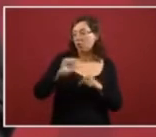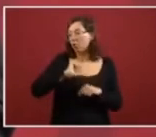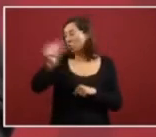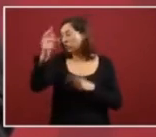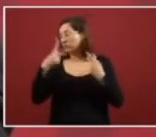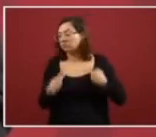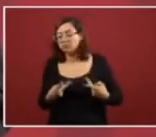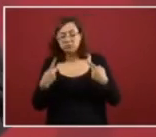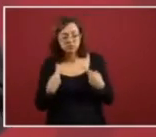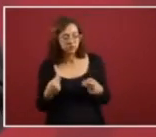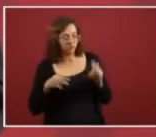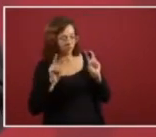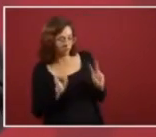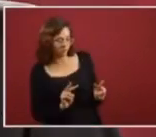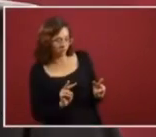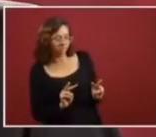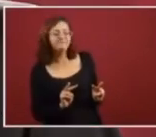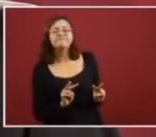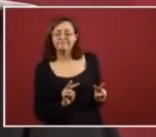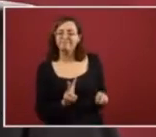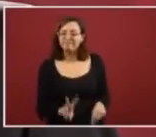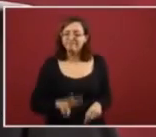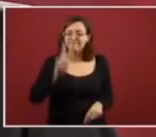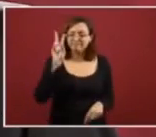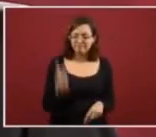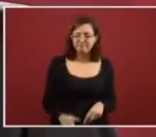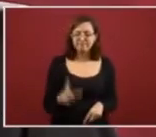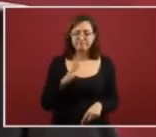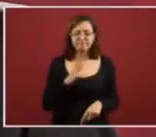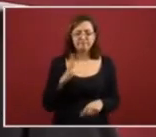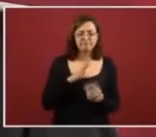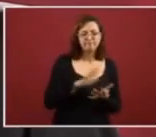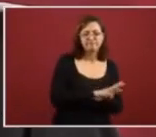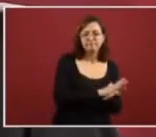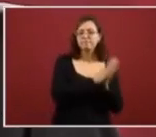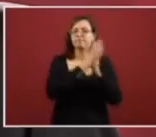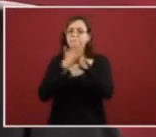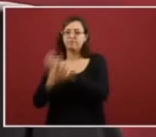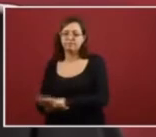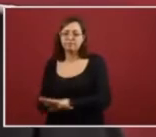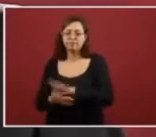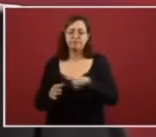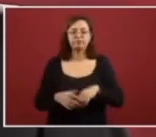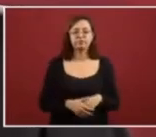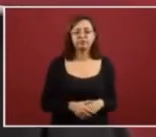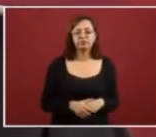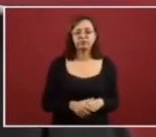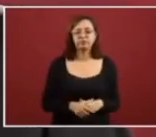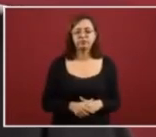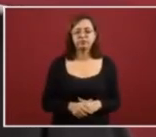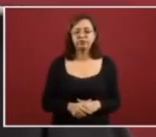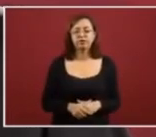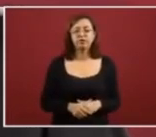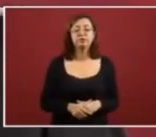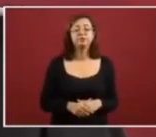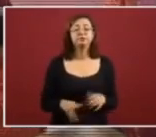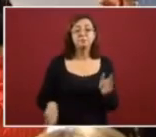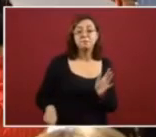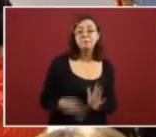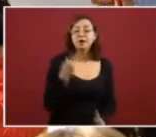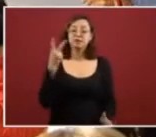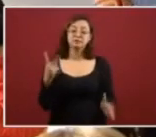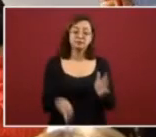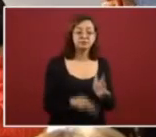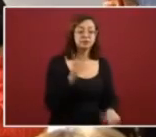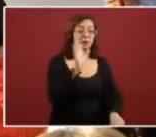De que esto ya cambió. They need to find out that this has already changed. Cada vez les estamos. We are letting them